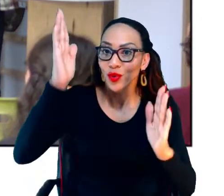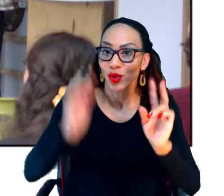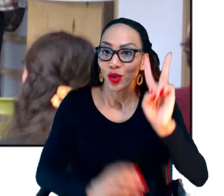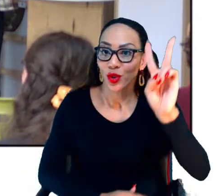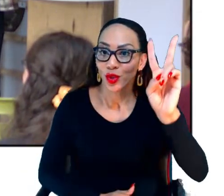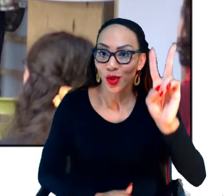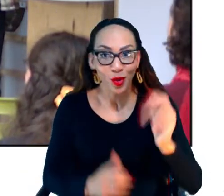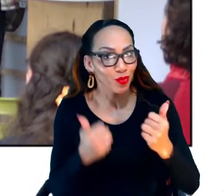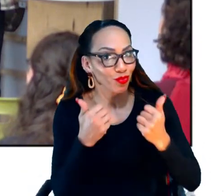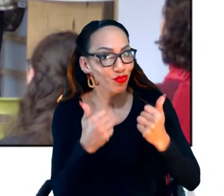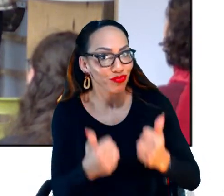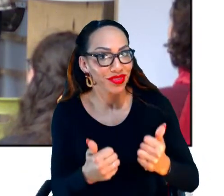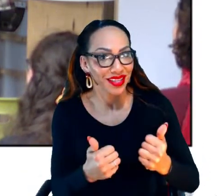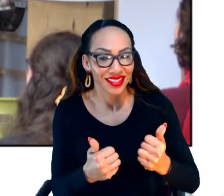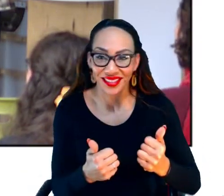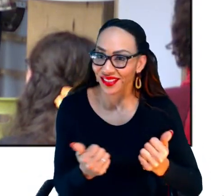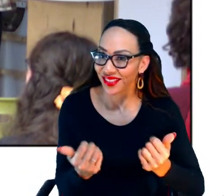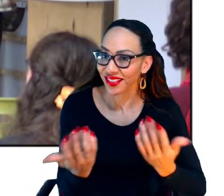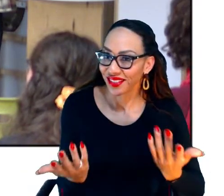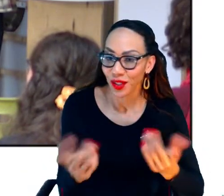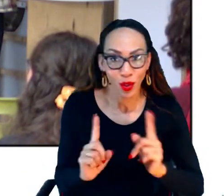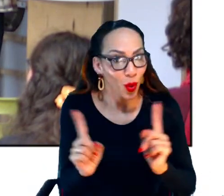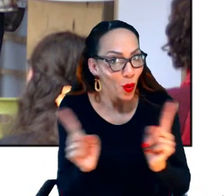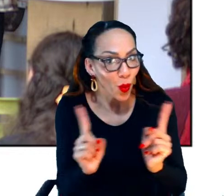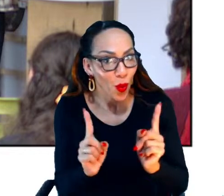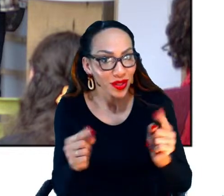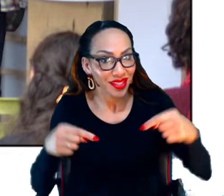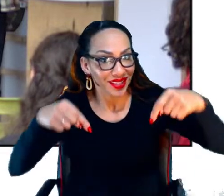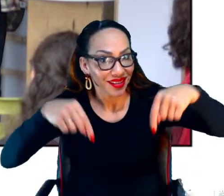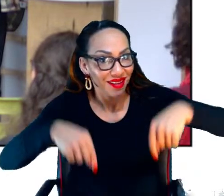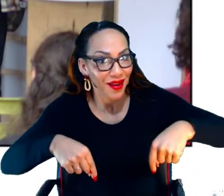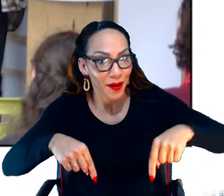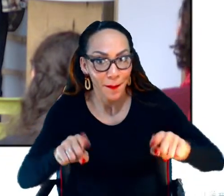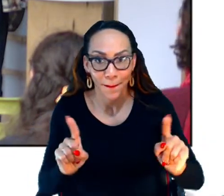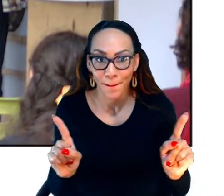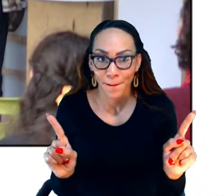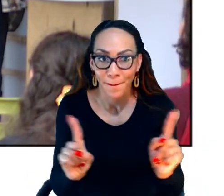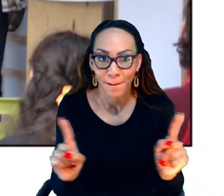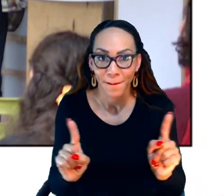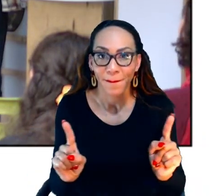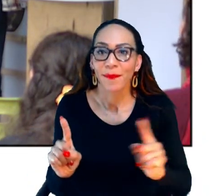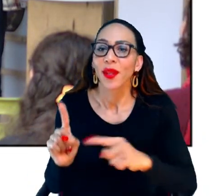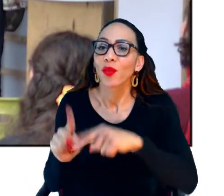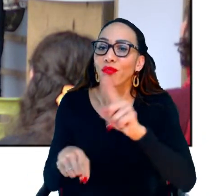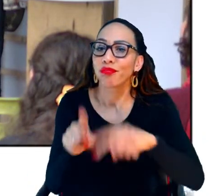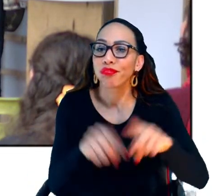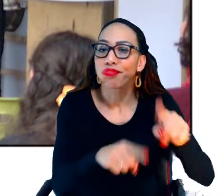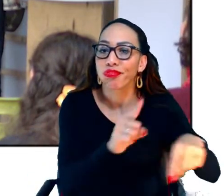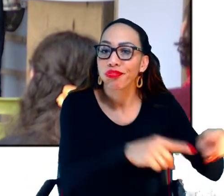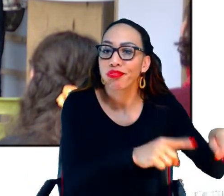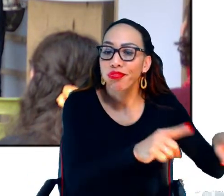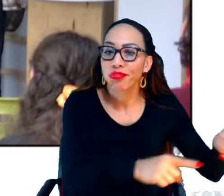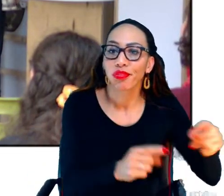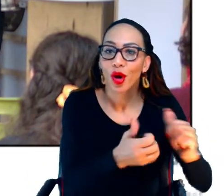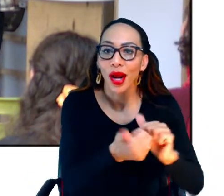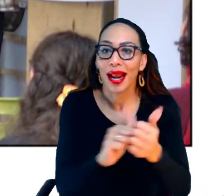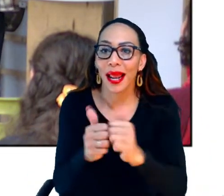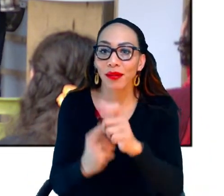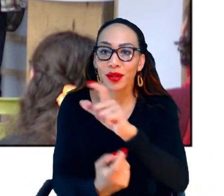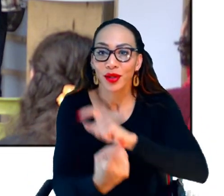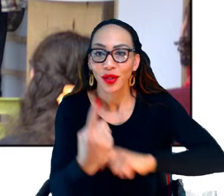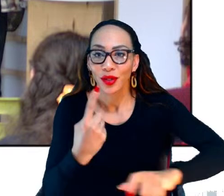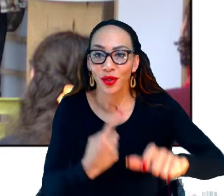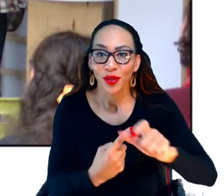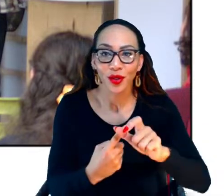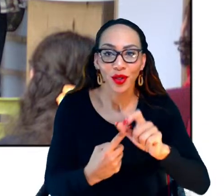doing it. All right. What is the Pervasive Media Studio then? We're a diverse and collaborative community exploring creativity and technology,